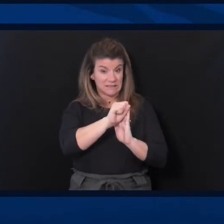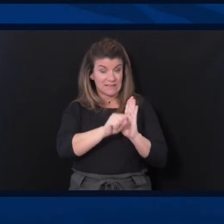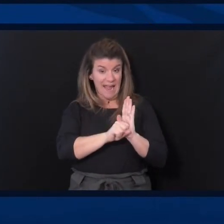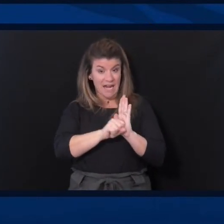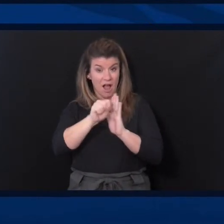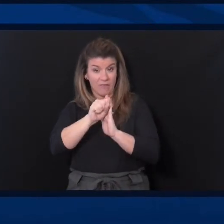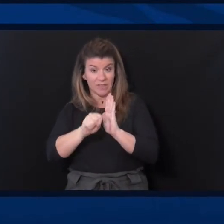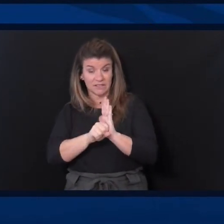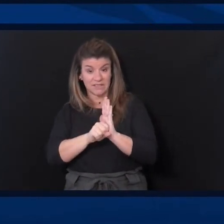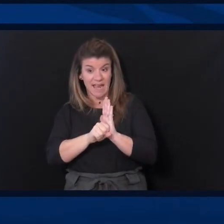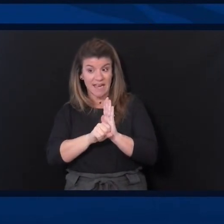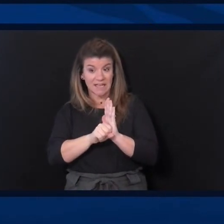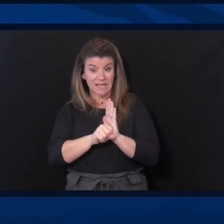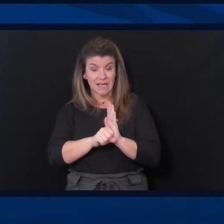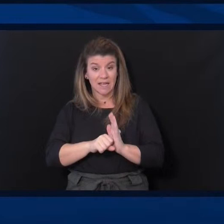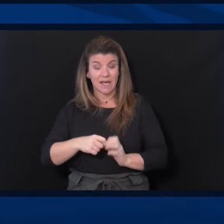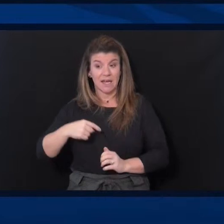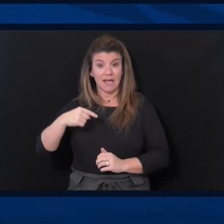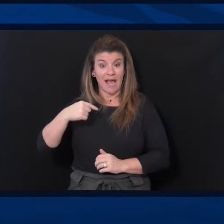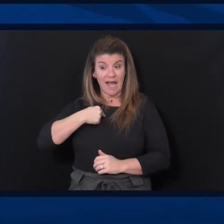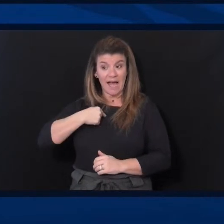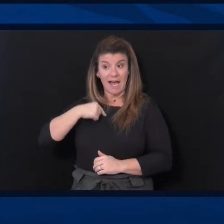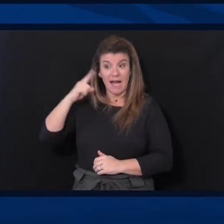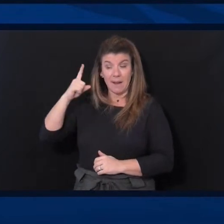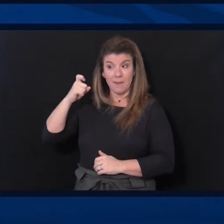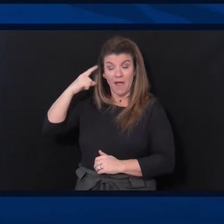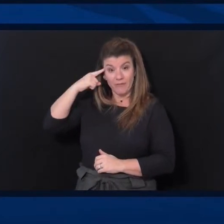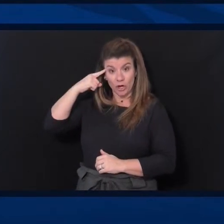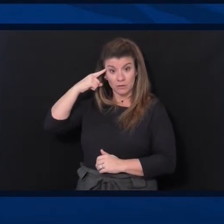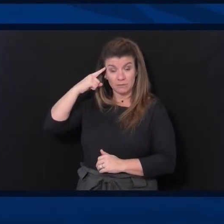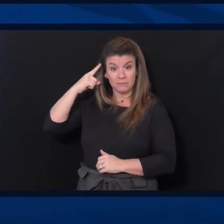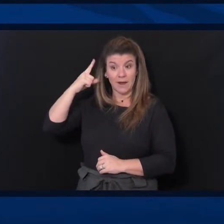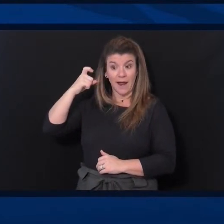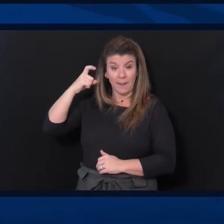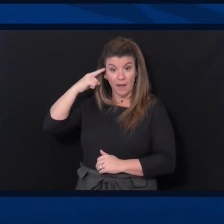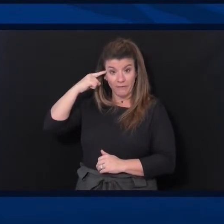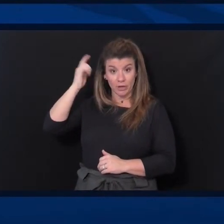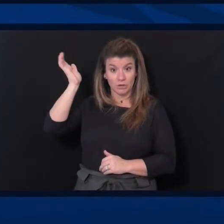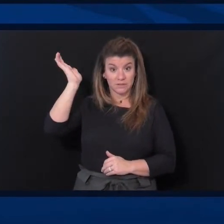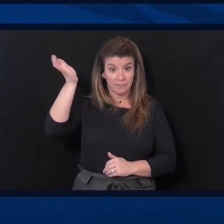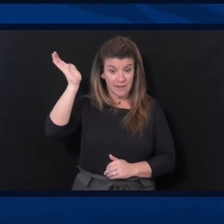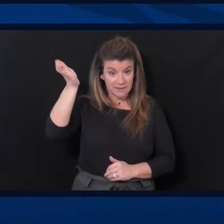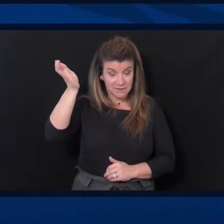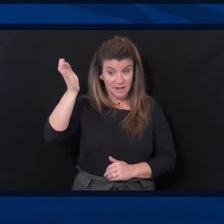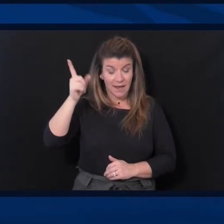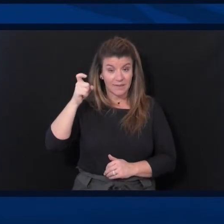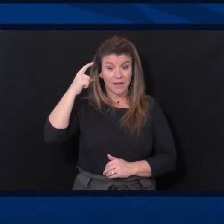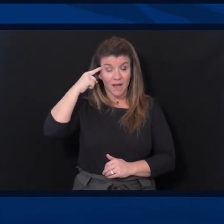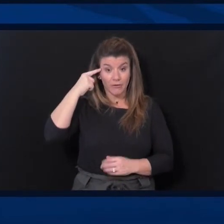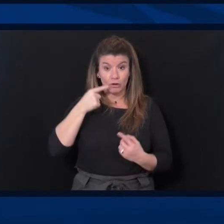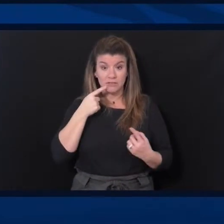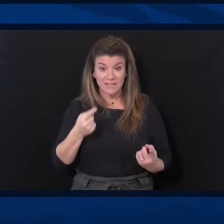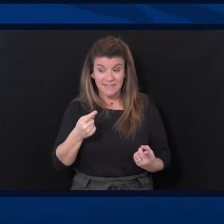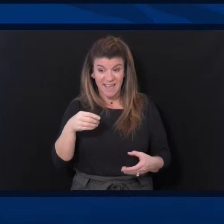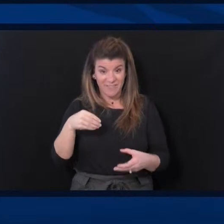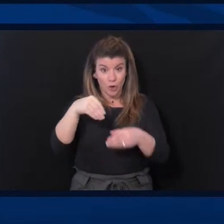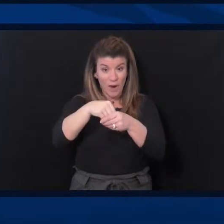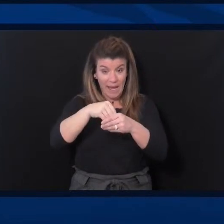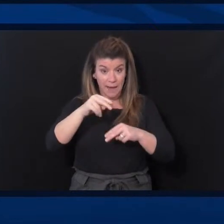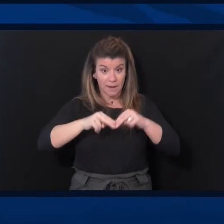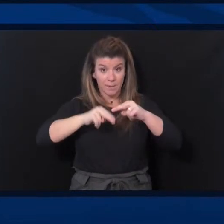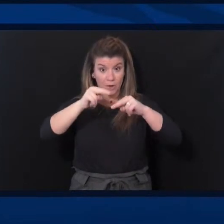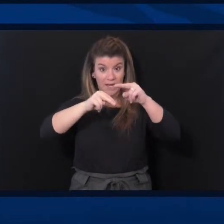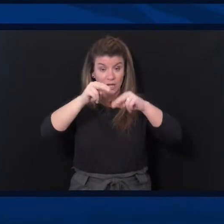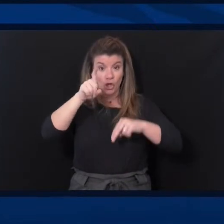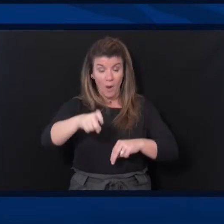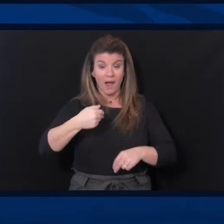probably going to be given by the governor, and the governor would tell you, you know, if you're in the Capitol building, if you don't have a mask on in the